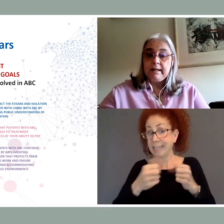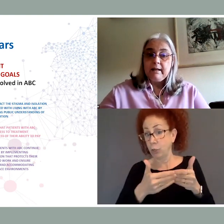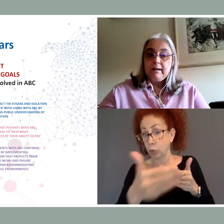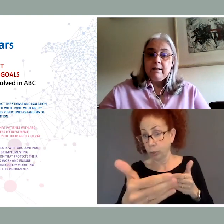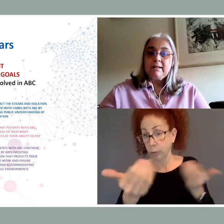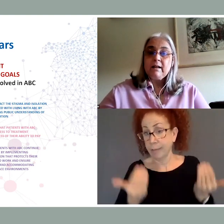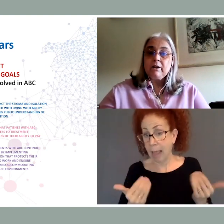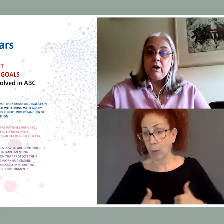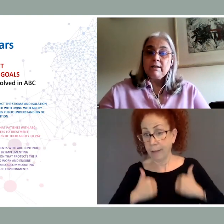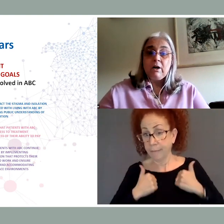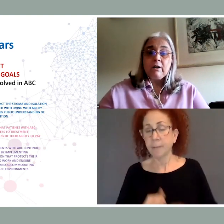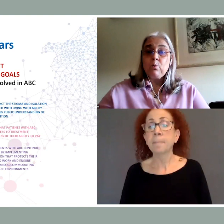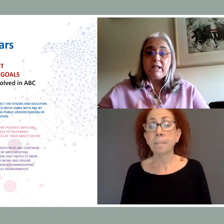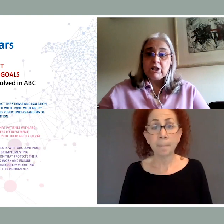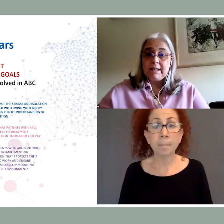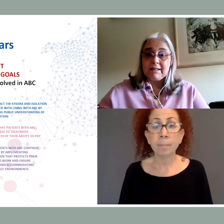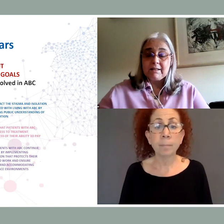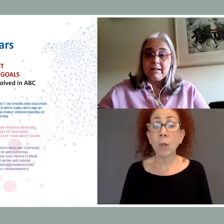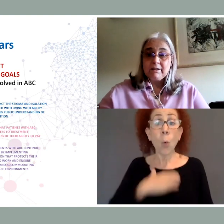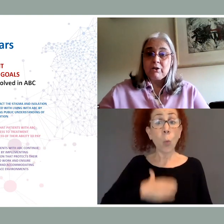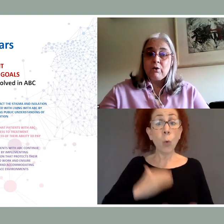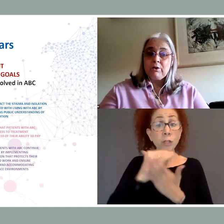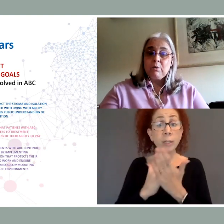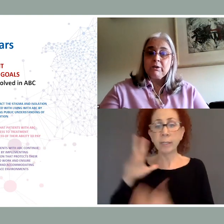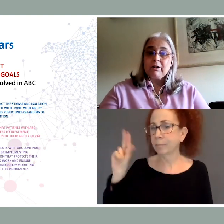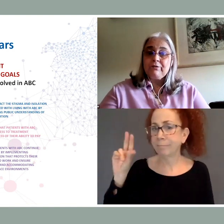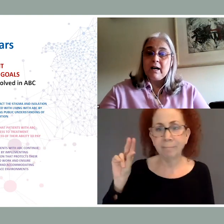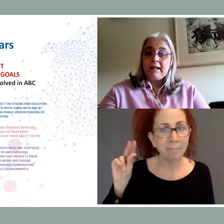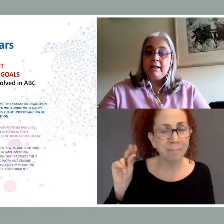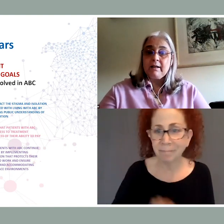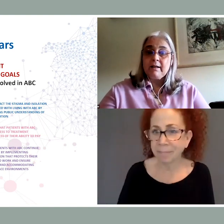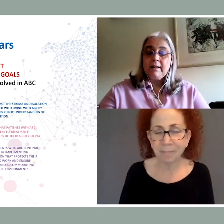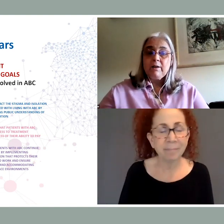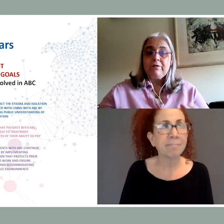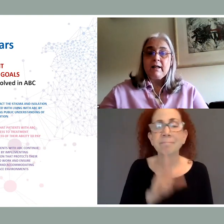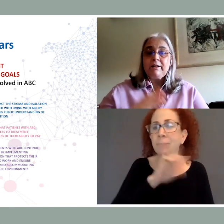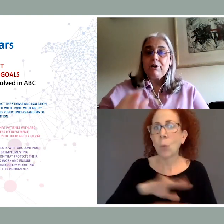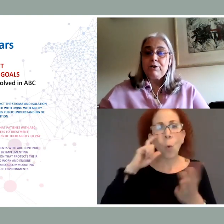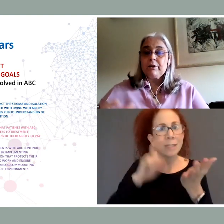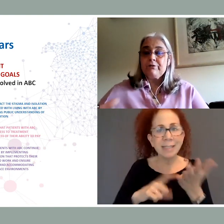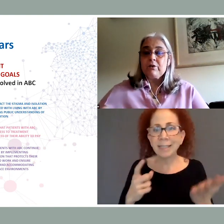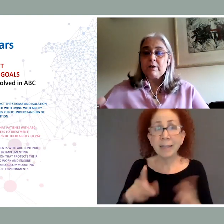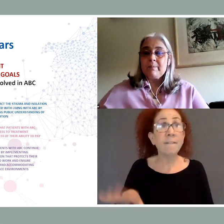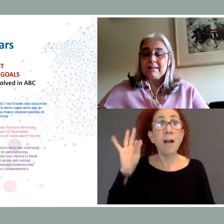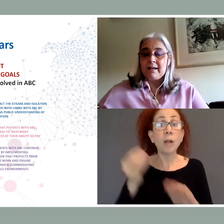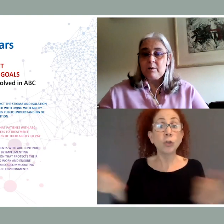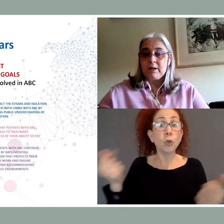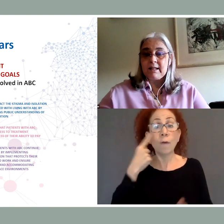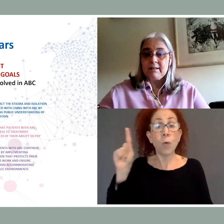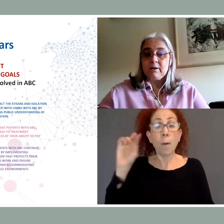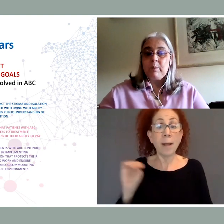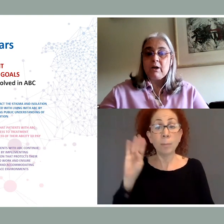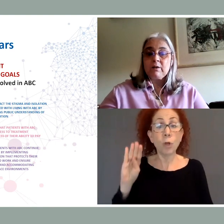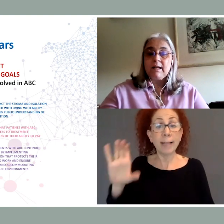living. And these are not a wish list. So you will not find the cure for metastatic